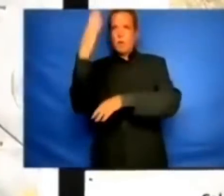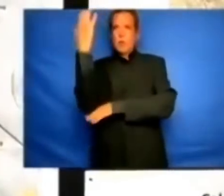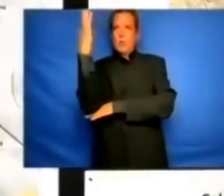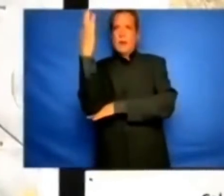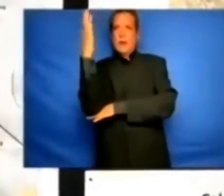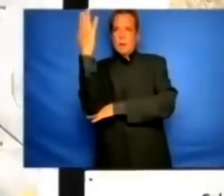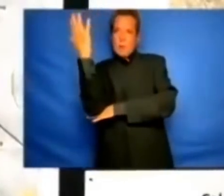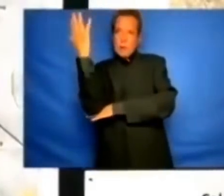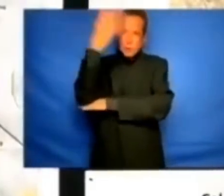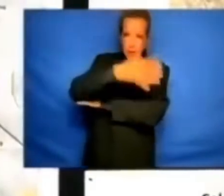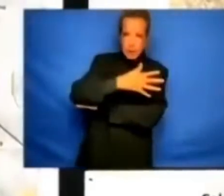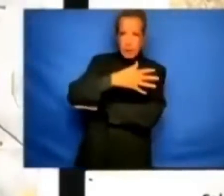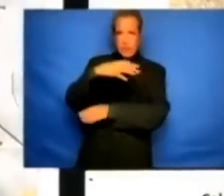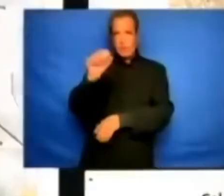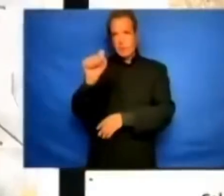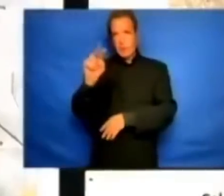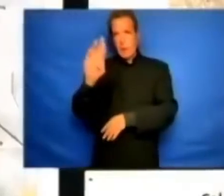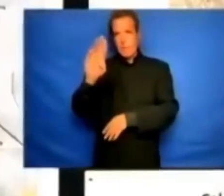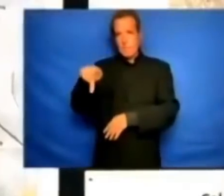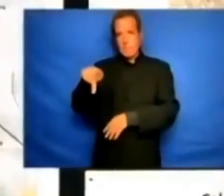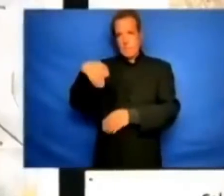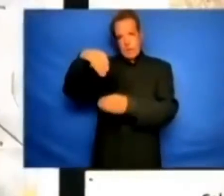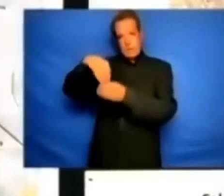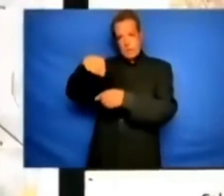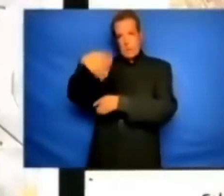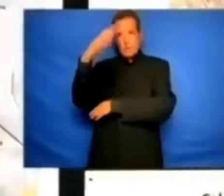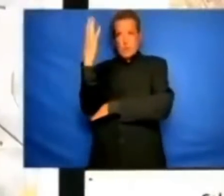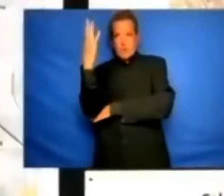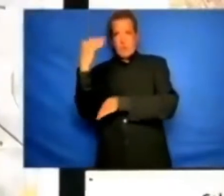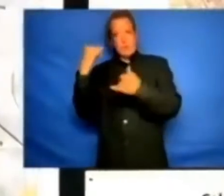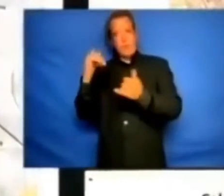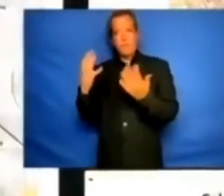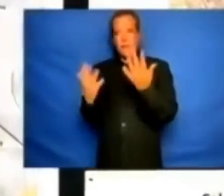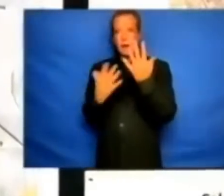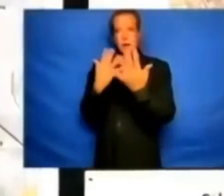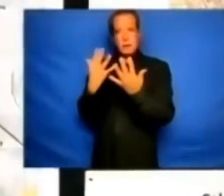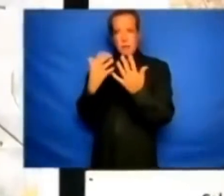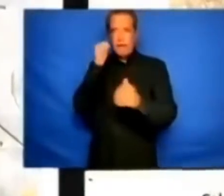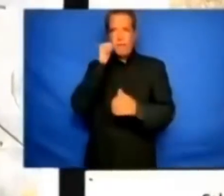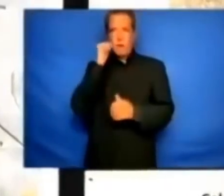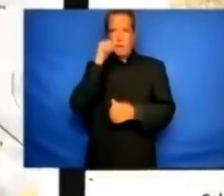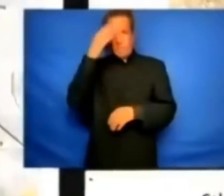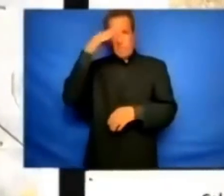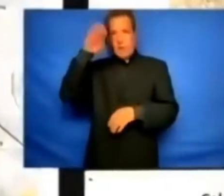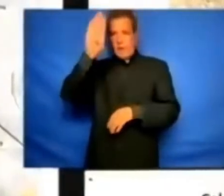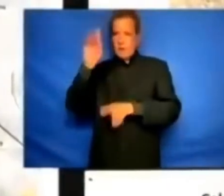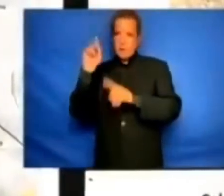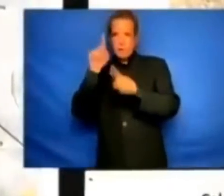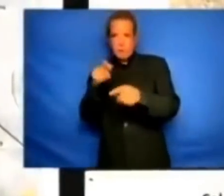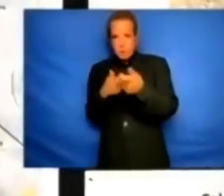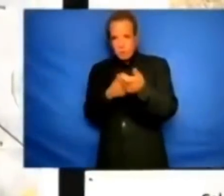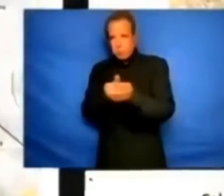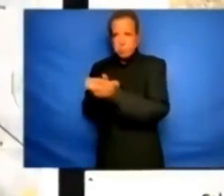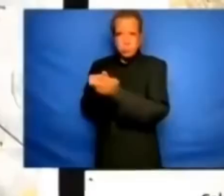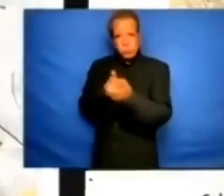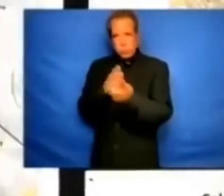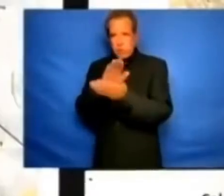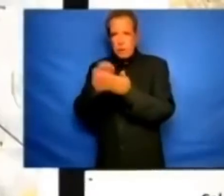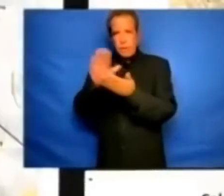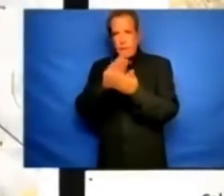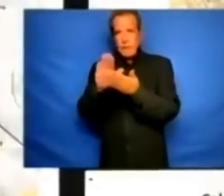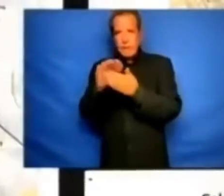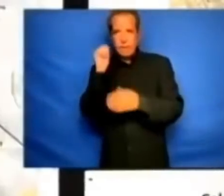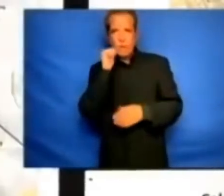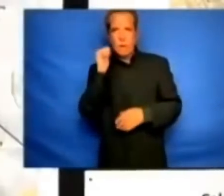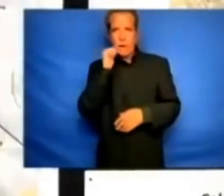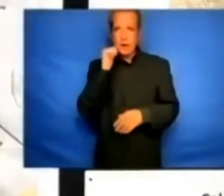that have excessive heat in it. And every day our firefighters are on the ground working diligently to get those reduced to the point that we can get you